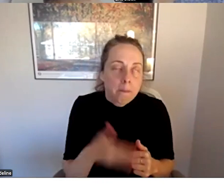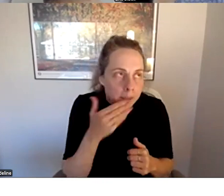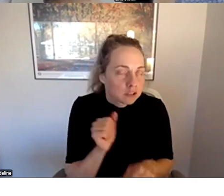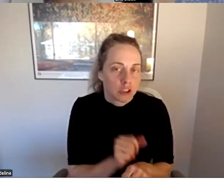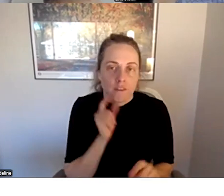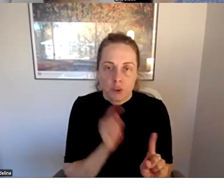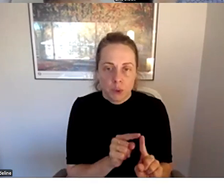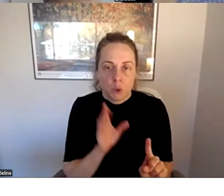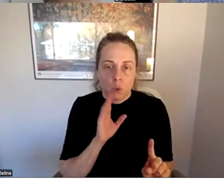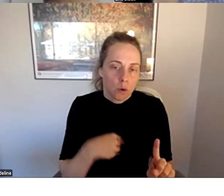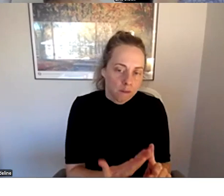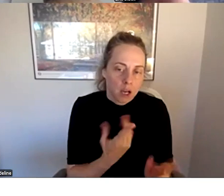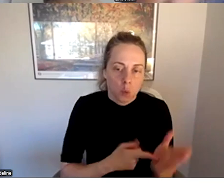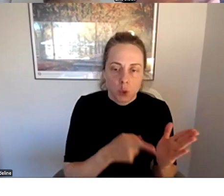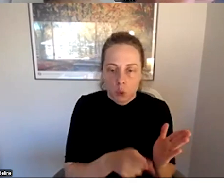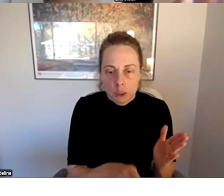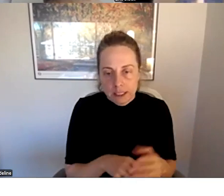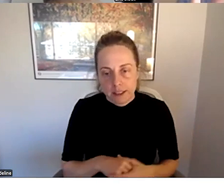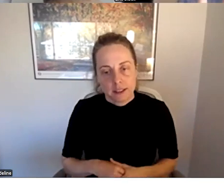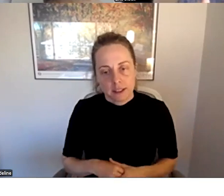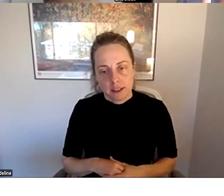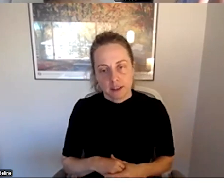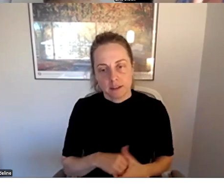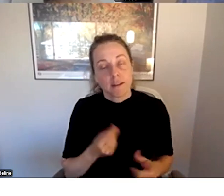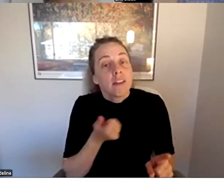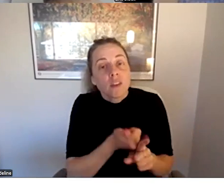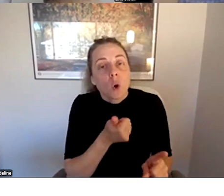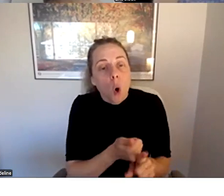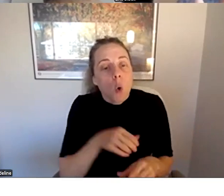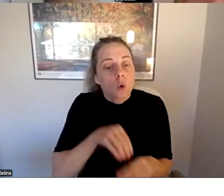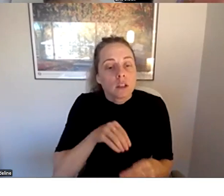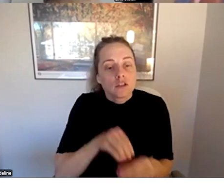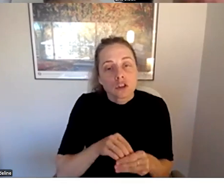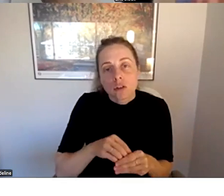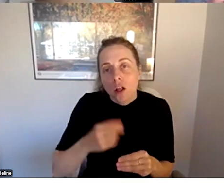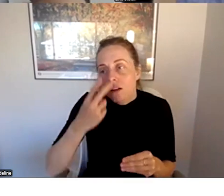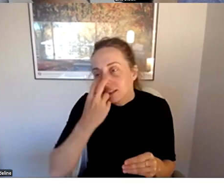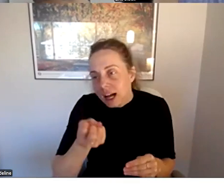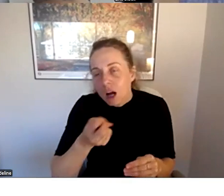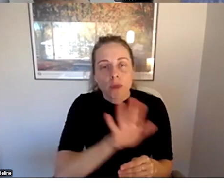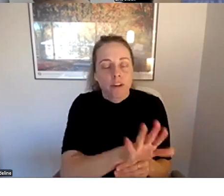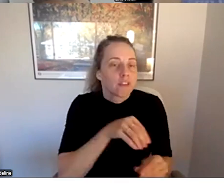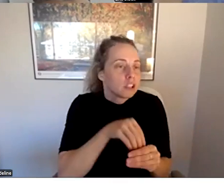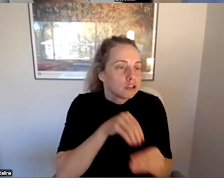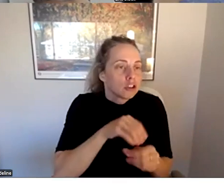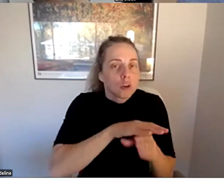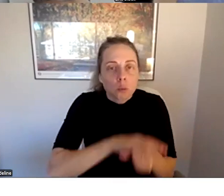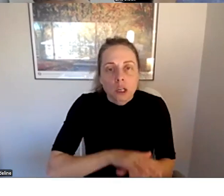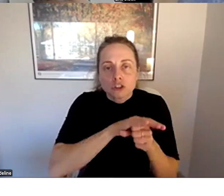you need. Such that their own internal doubt and pressure doesn't take it away from